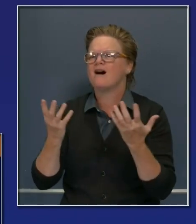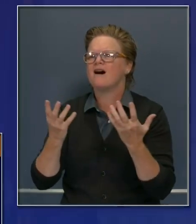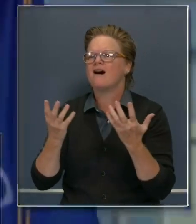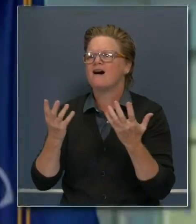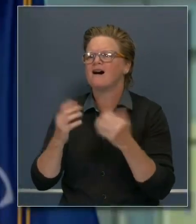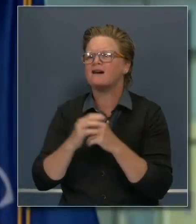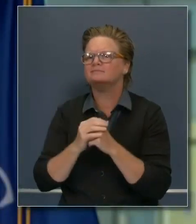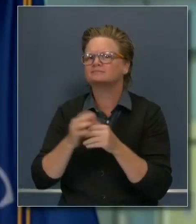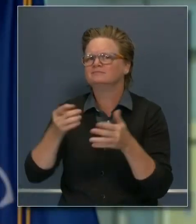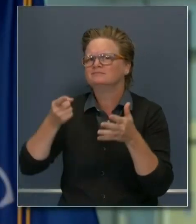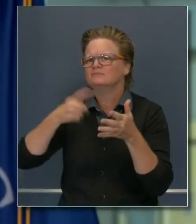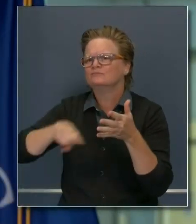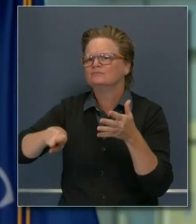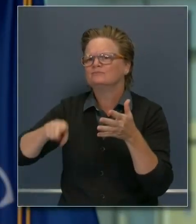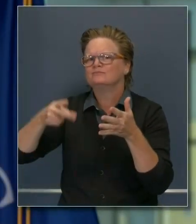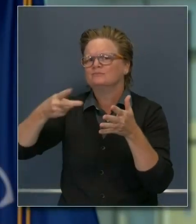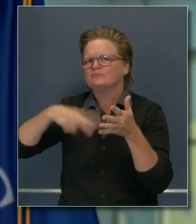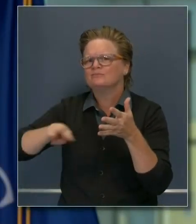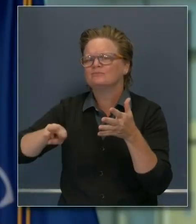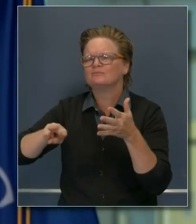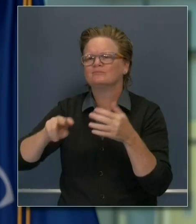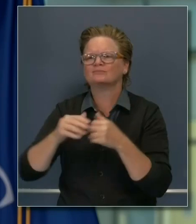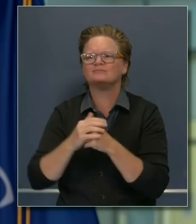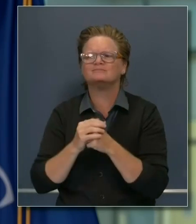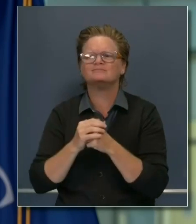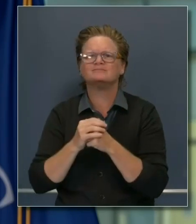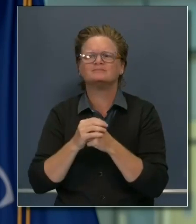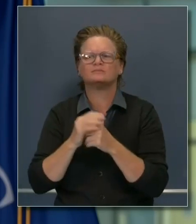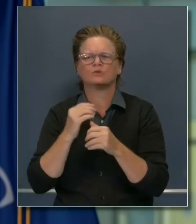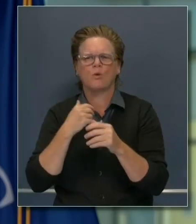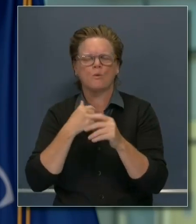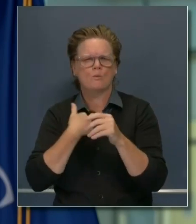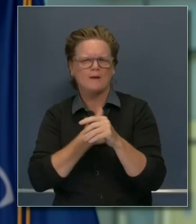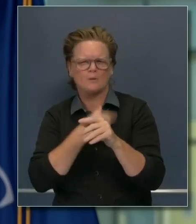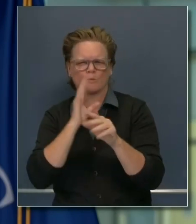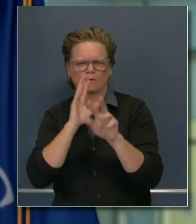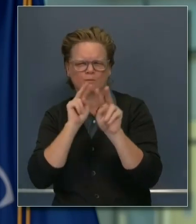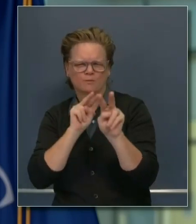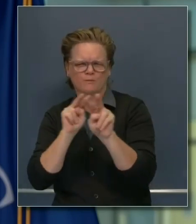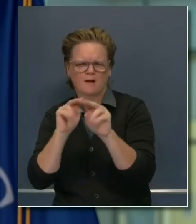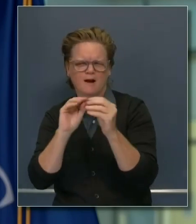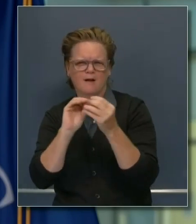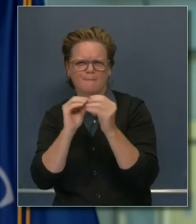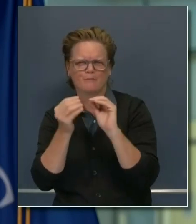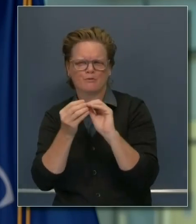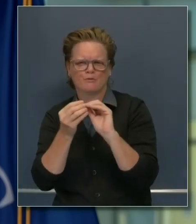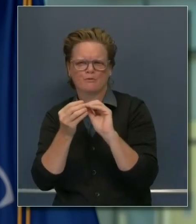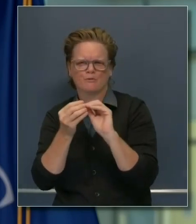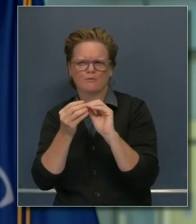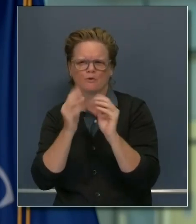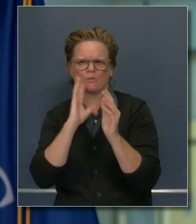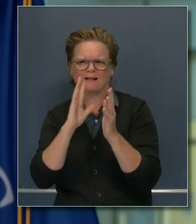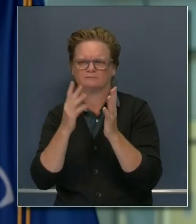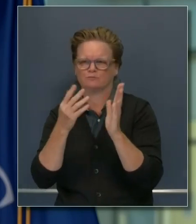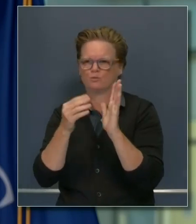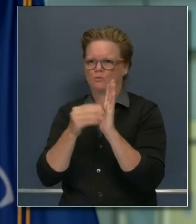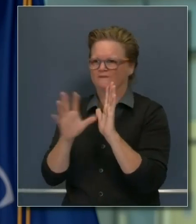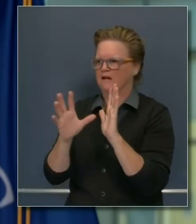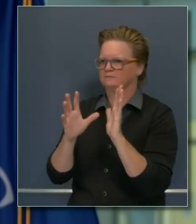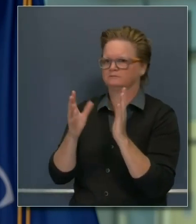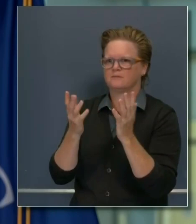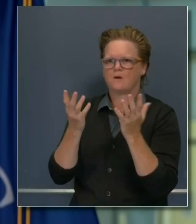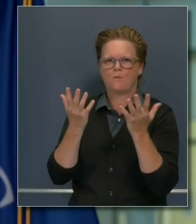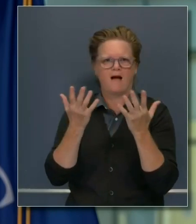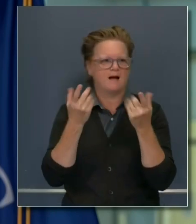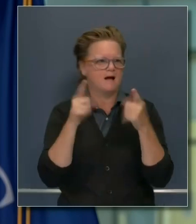weekend has in store for us. Again, always caution after these 3-day weekends because we're not all wearing